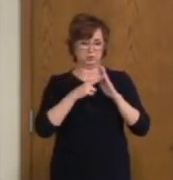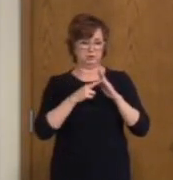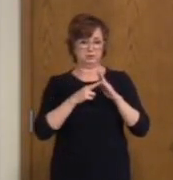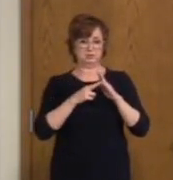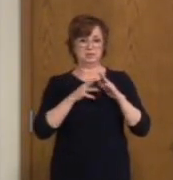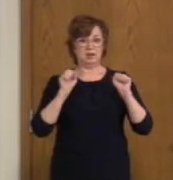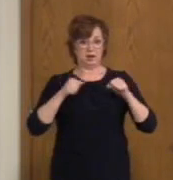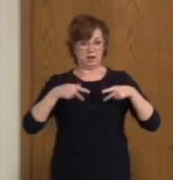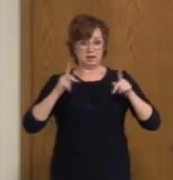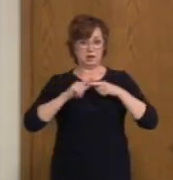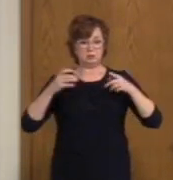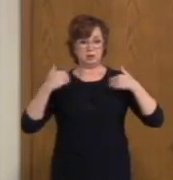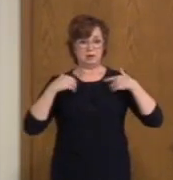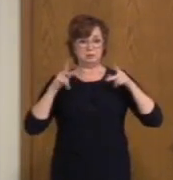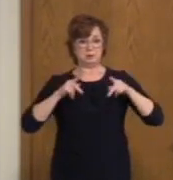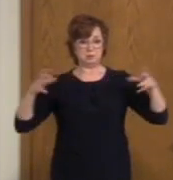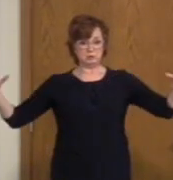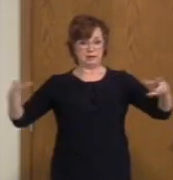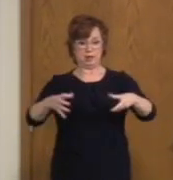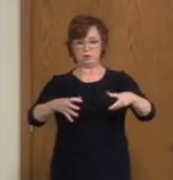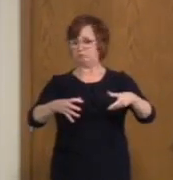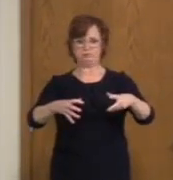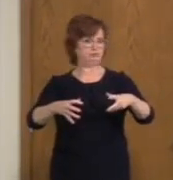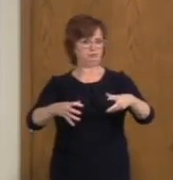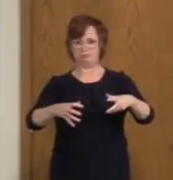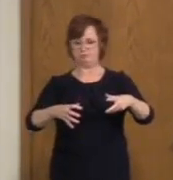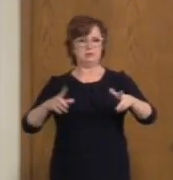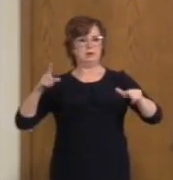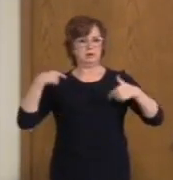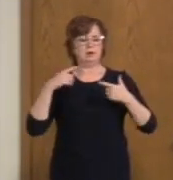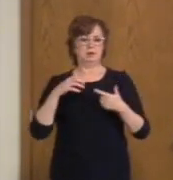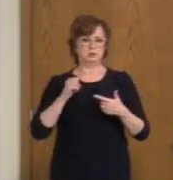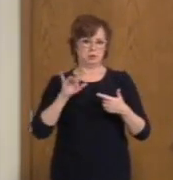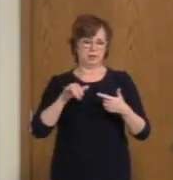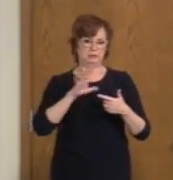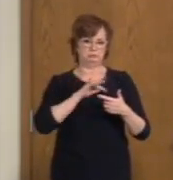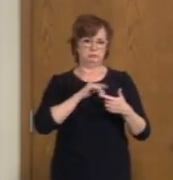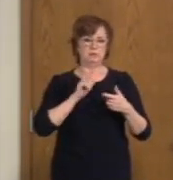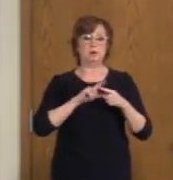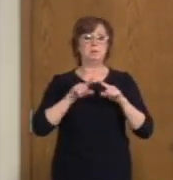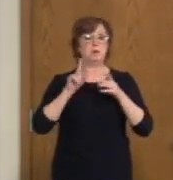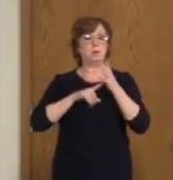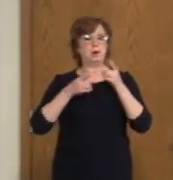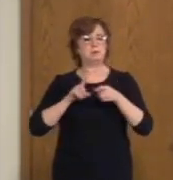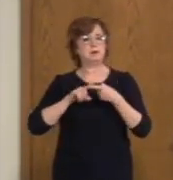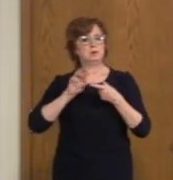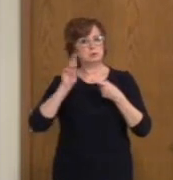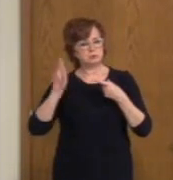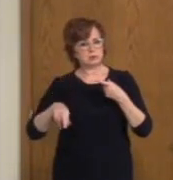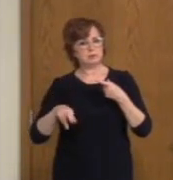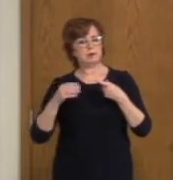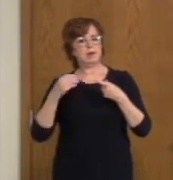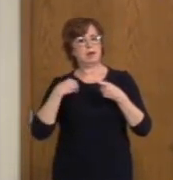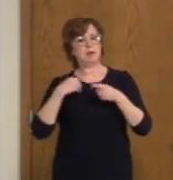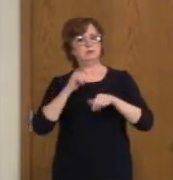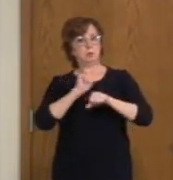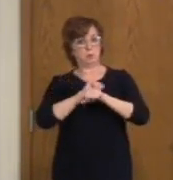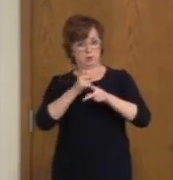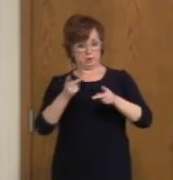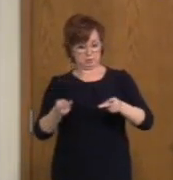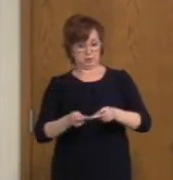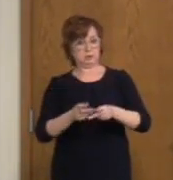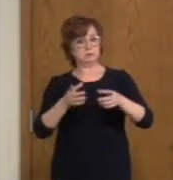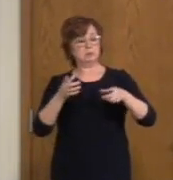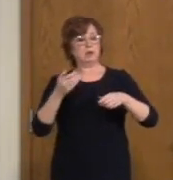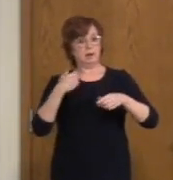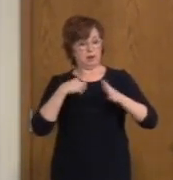super spreader events. And what happened in Regina was that workplaces which had good protocols that had kept them safe